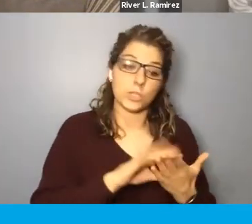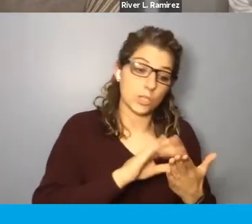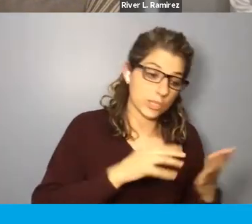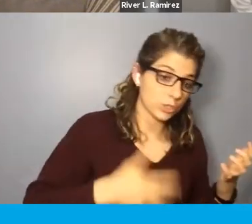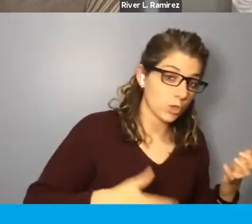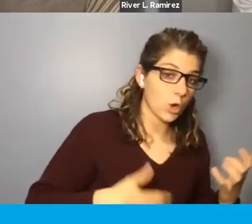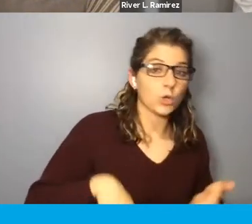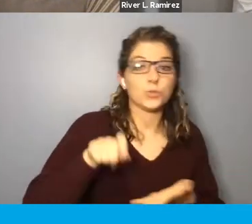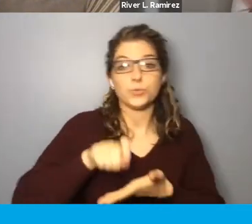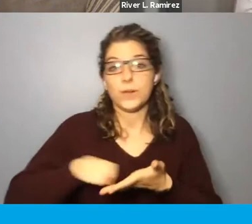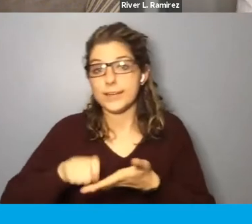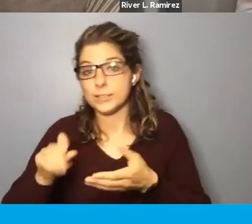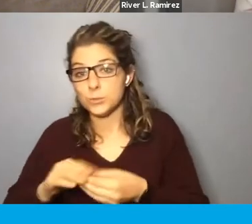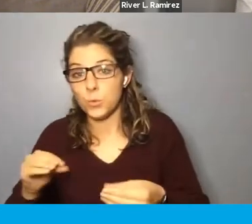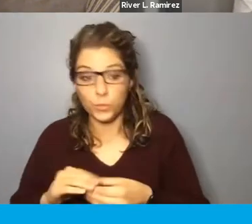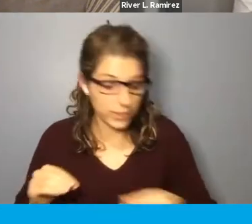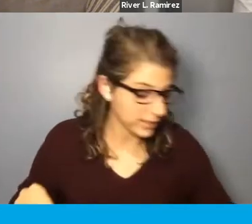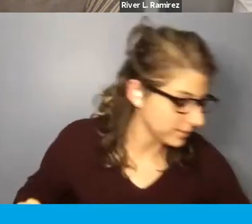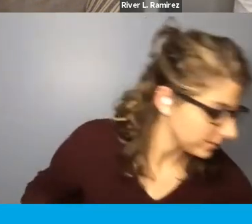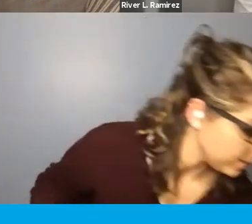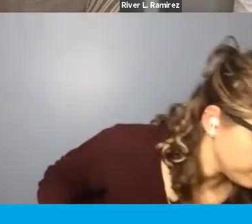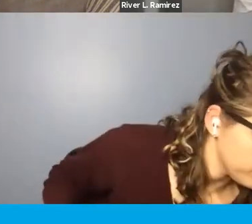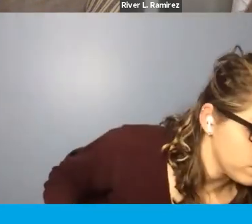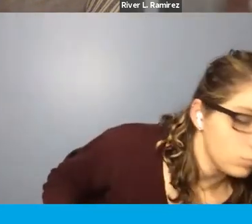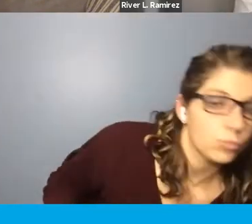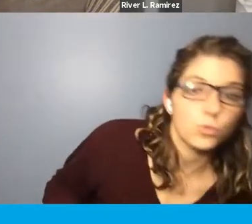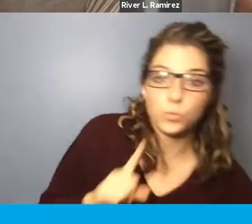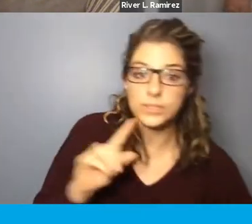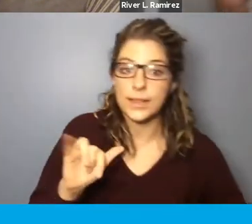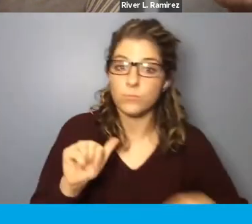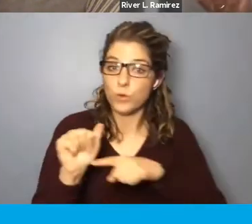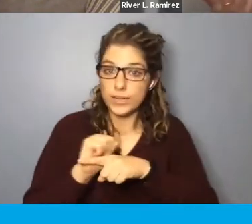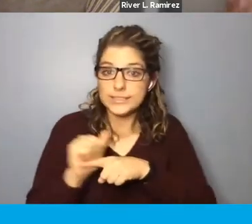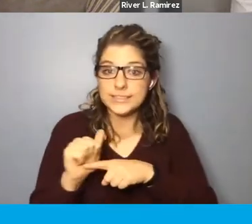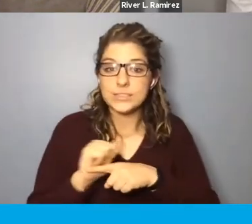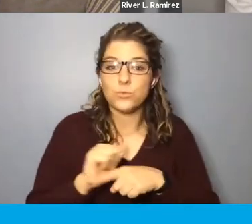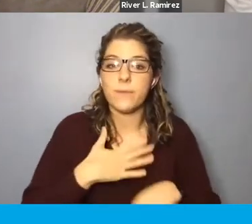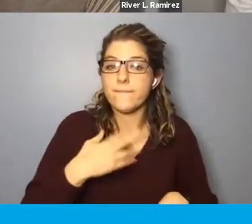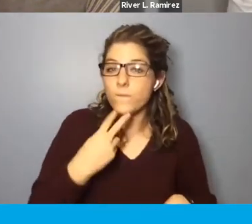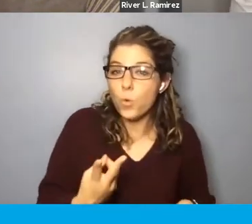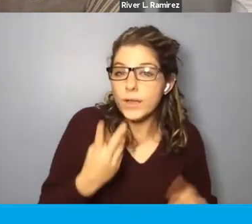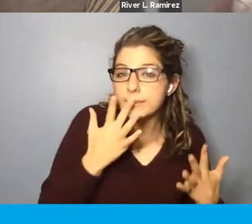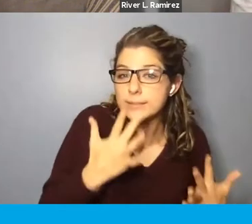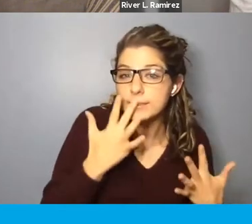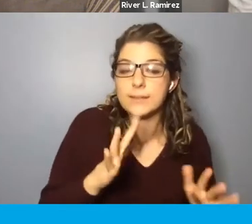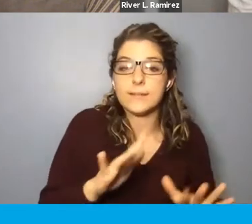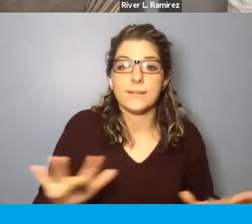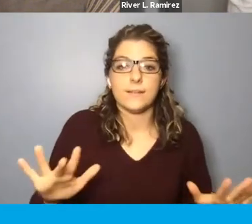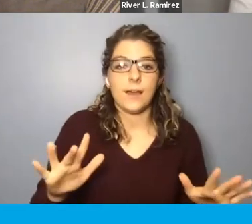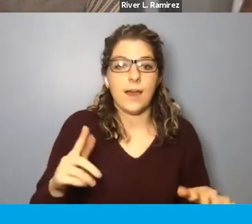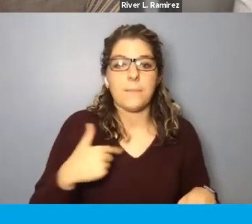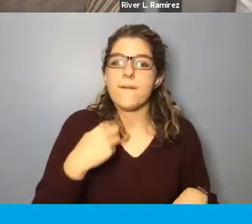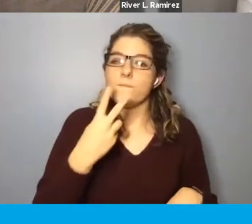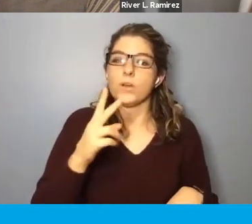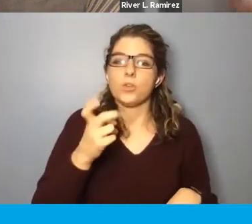writing stories, really like practicing with my voice and stuff. And I'm a voiceover